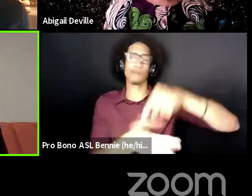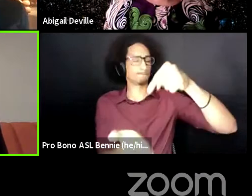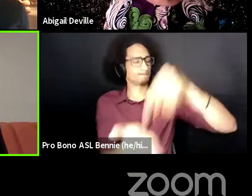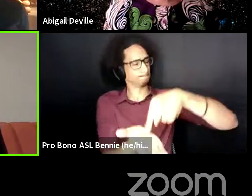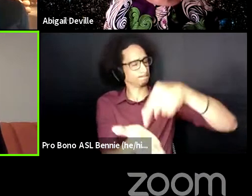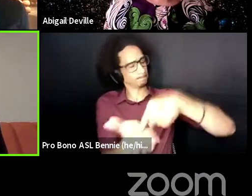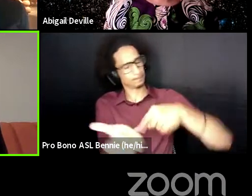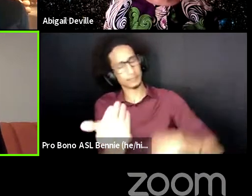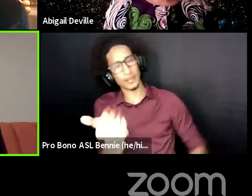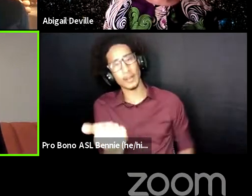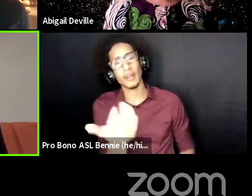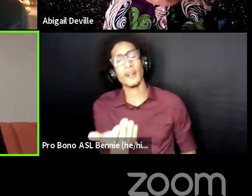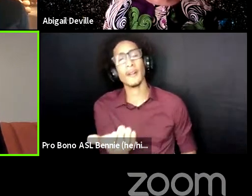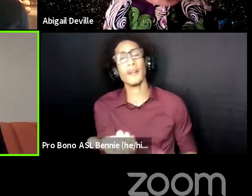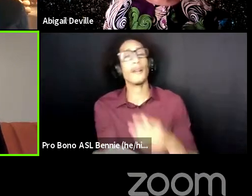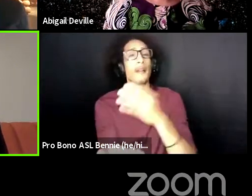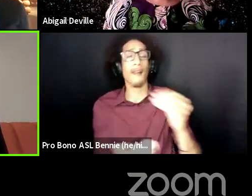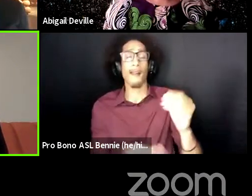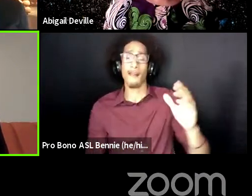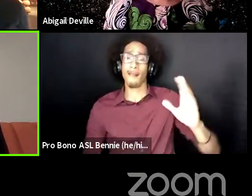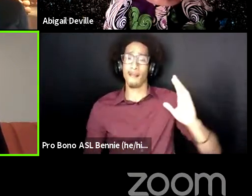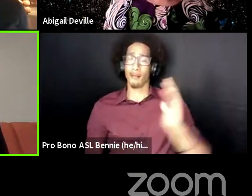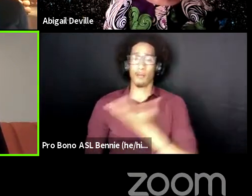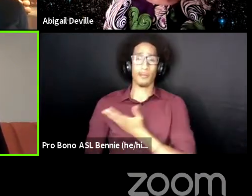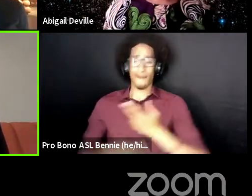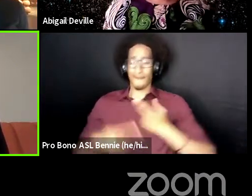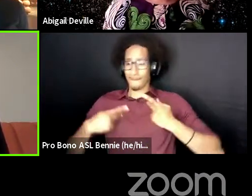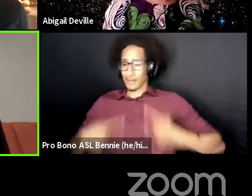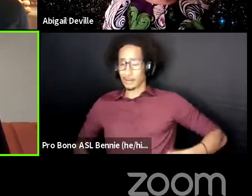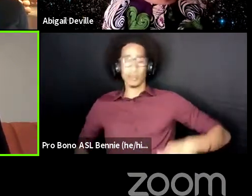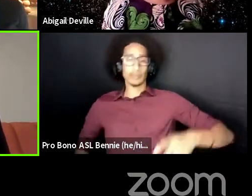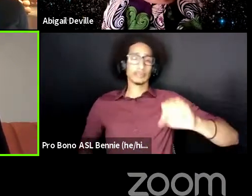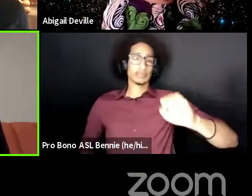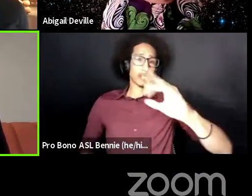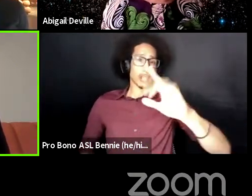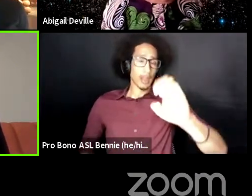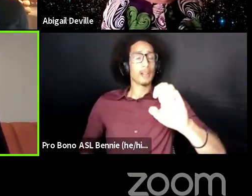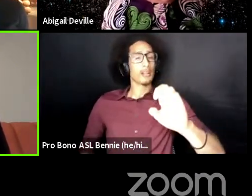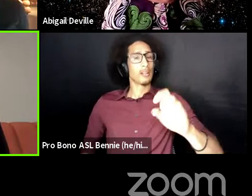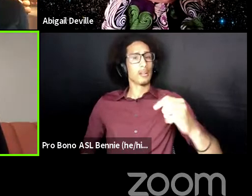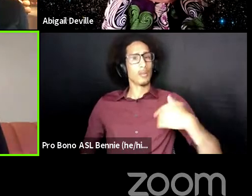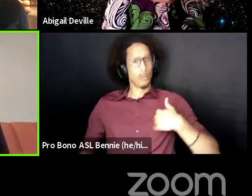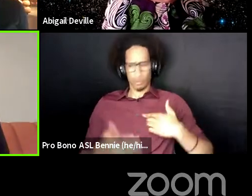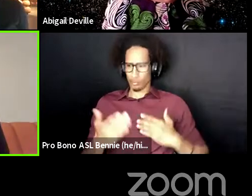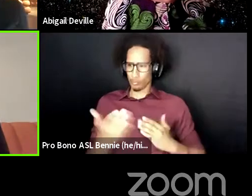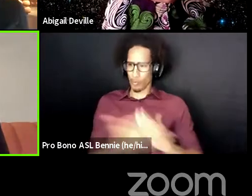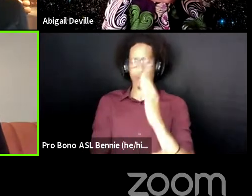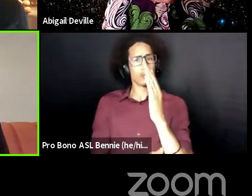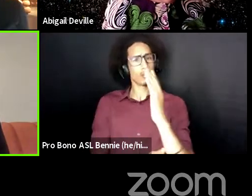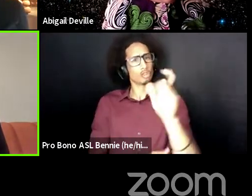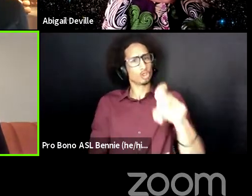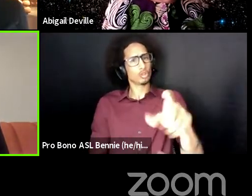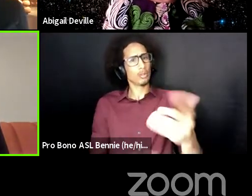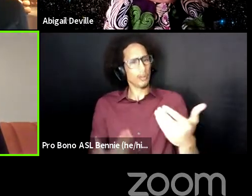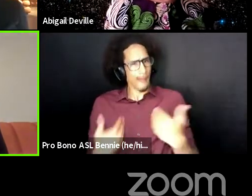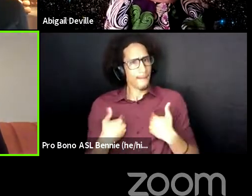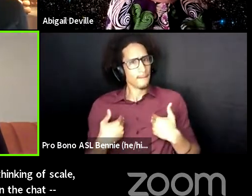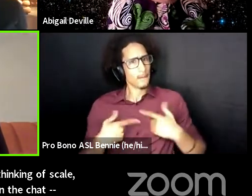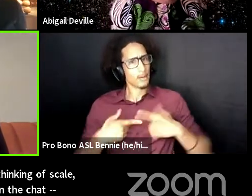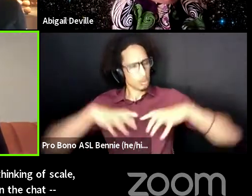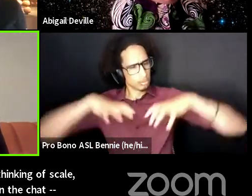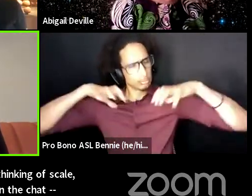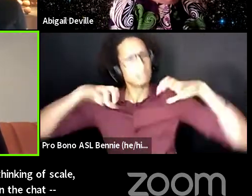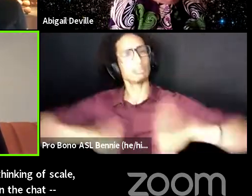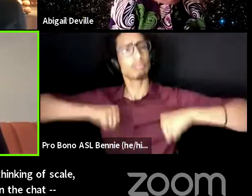we rightfully are, should have, and will be. So that's what I think about when I